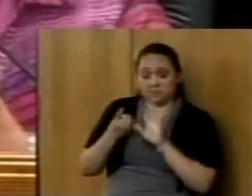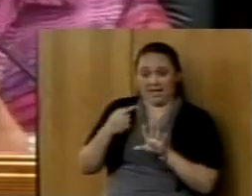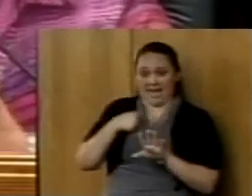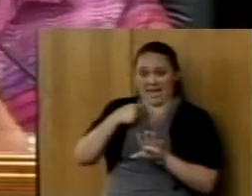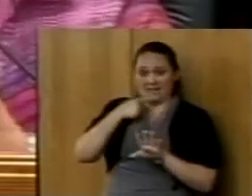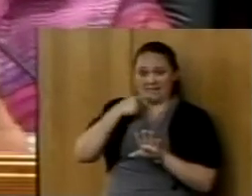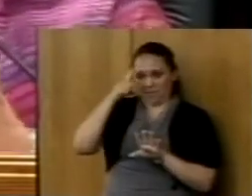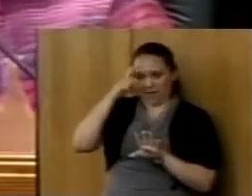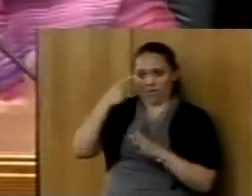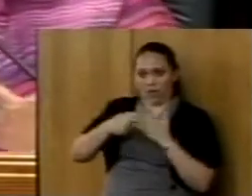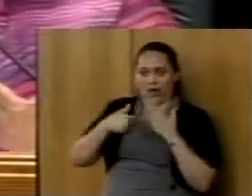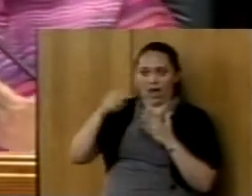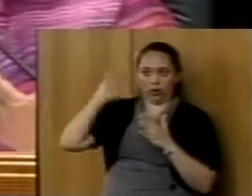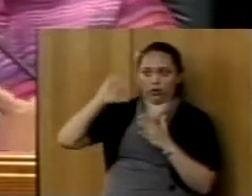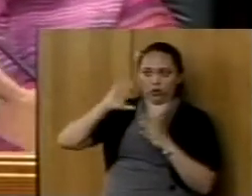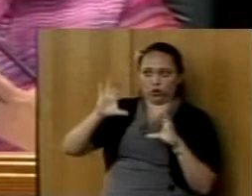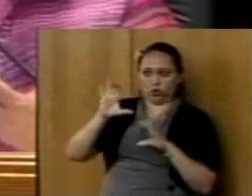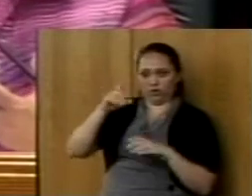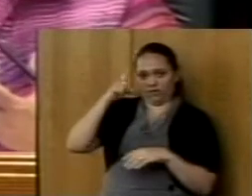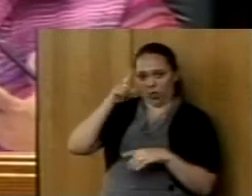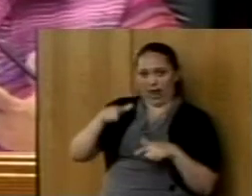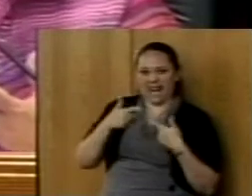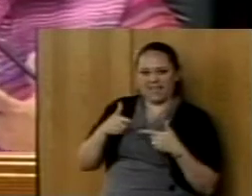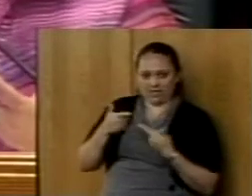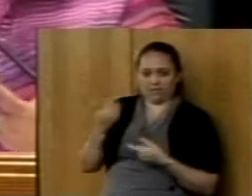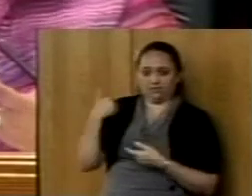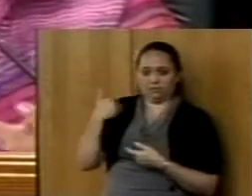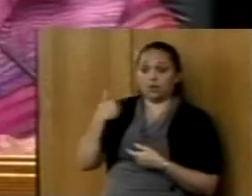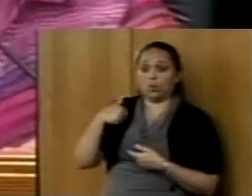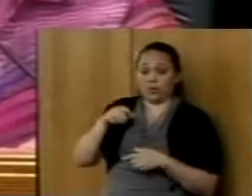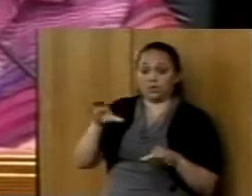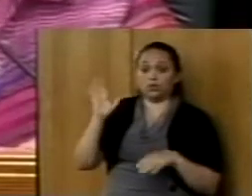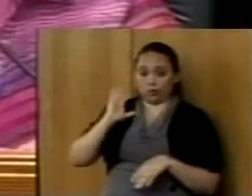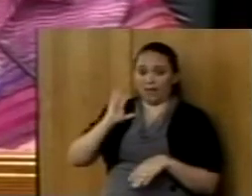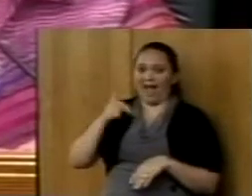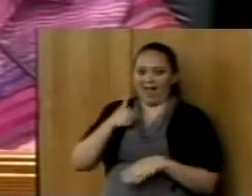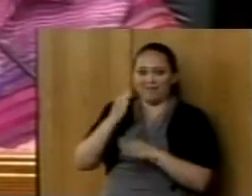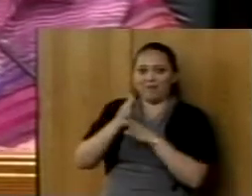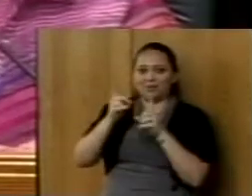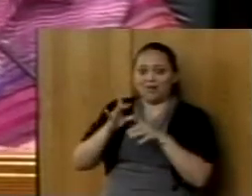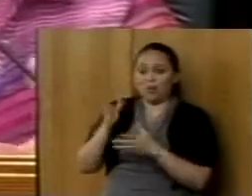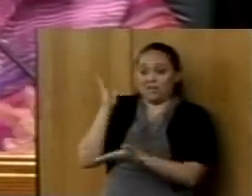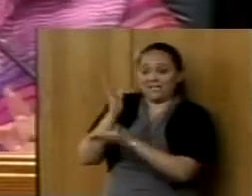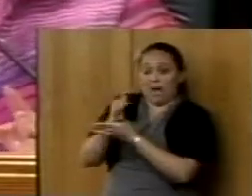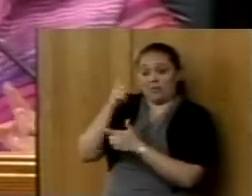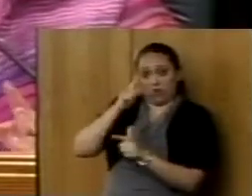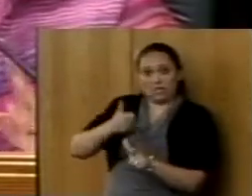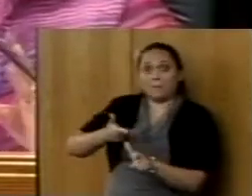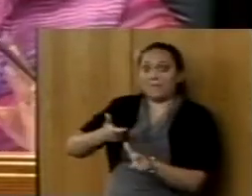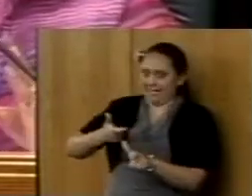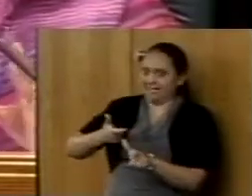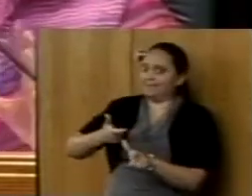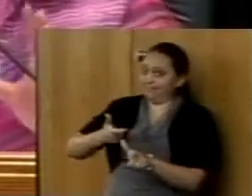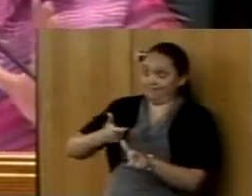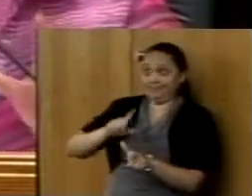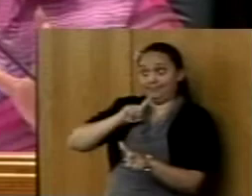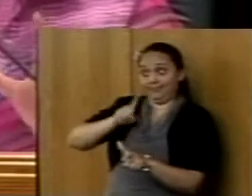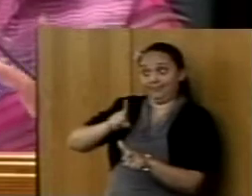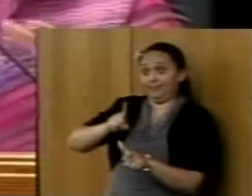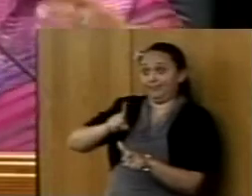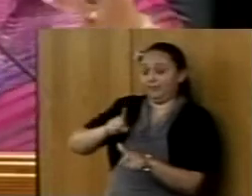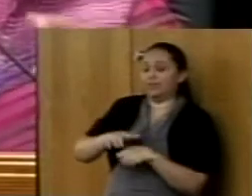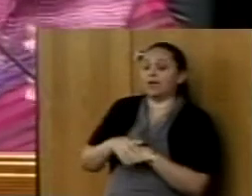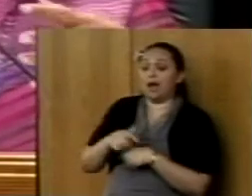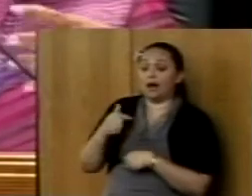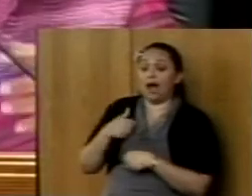of what I used to do for a living. And we used to have bus drivers that were stopped for speeding, believe it or not. And I just